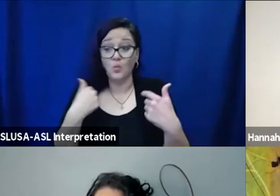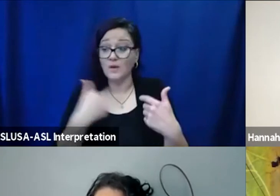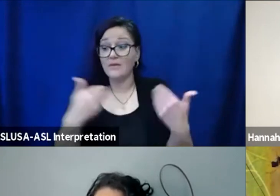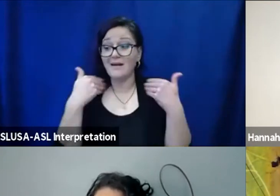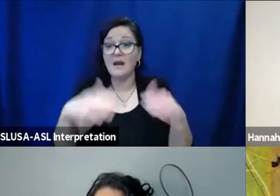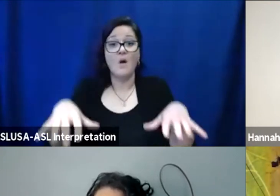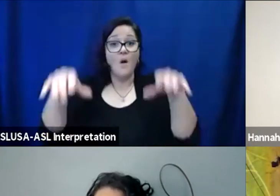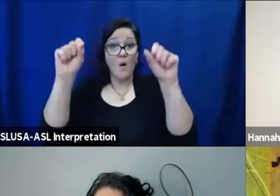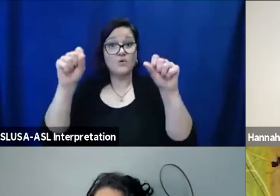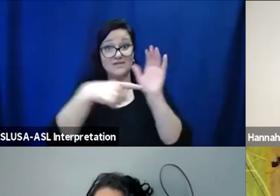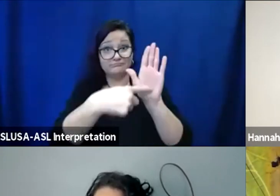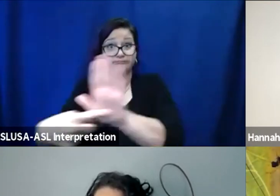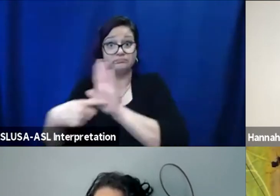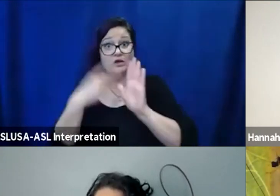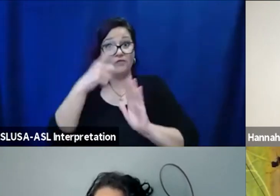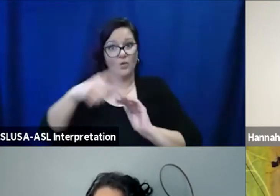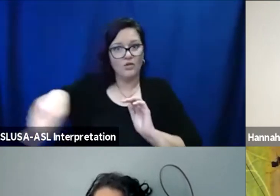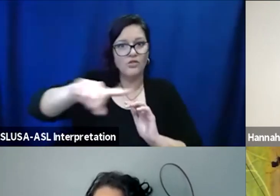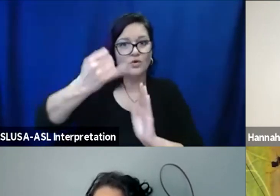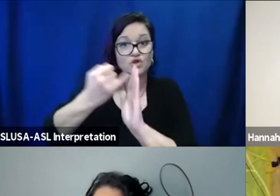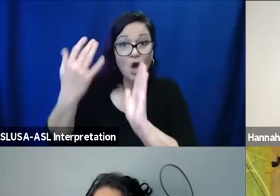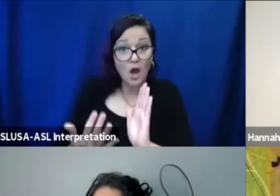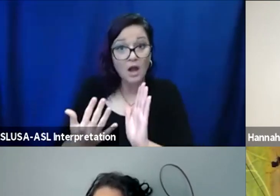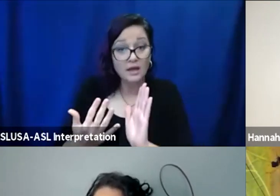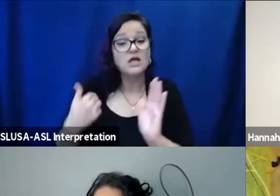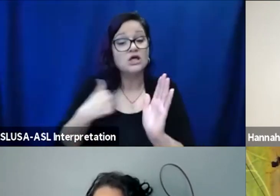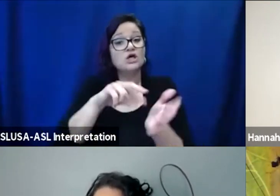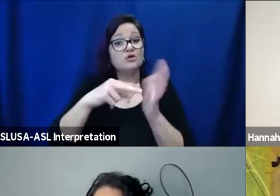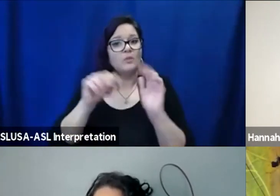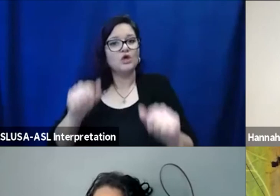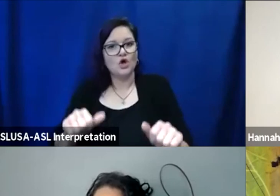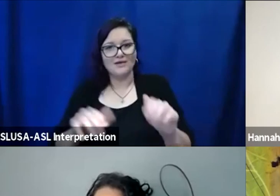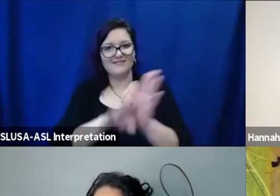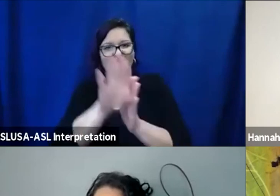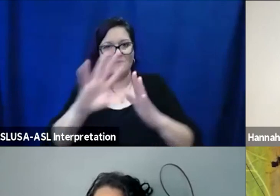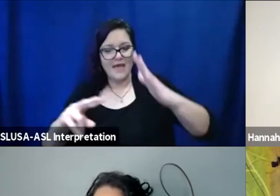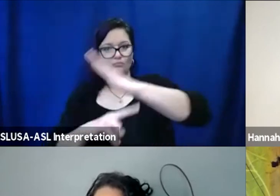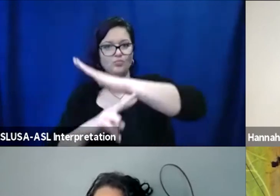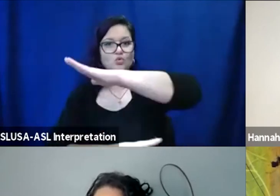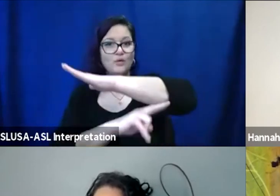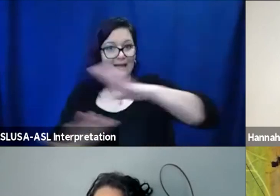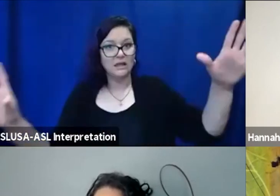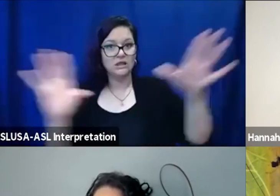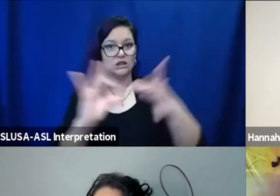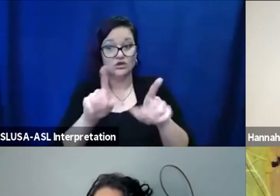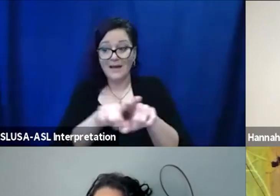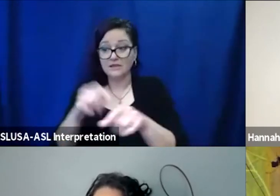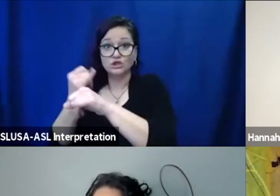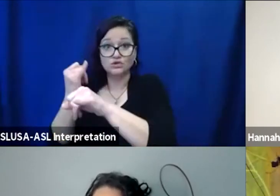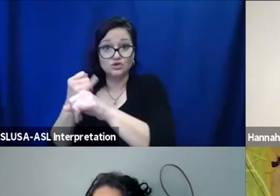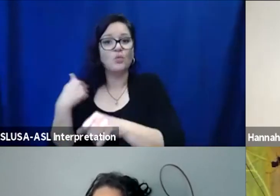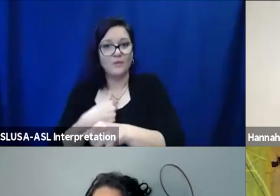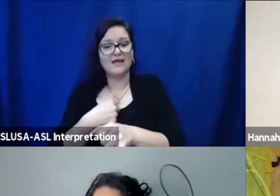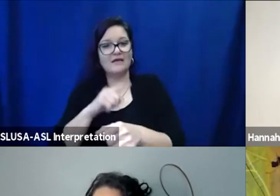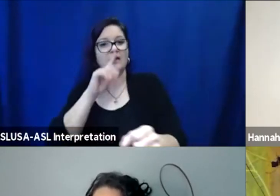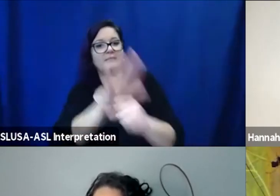showcase for those artists. So there was an ability to build a bridge, and as an institution, we've made a commitment to continue